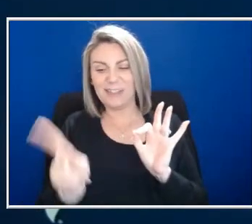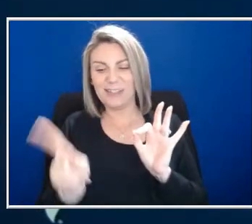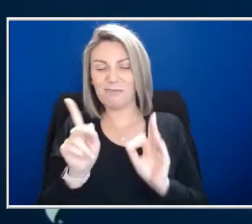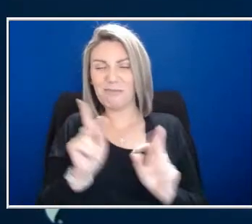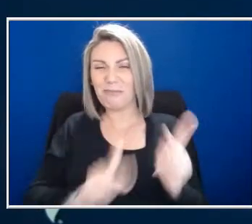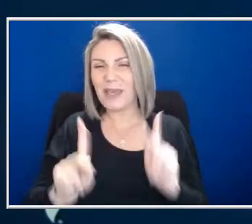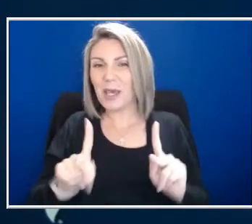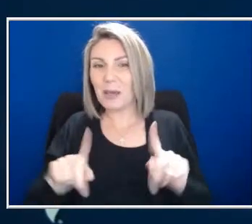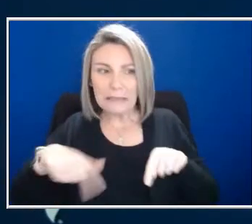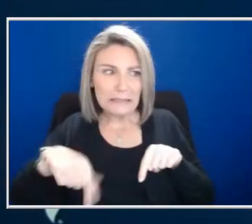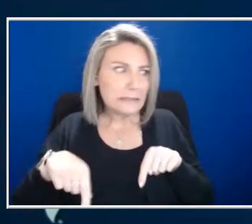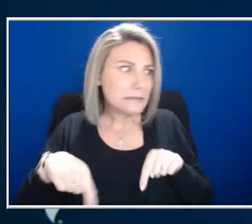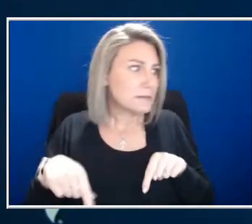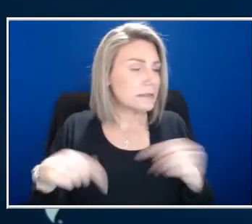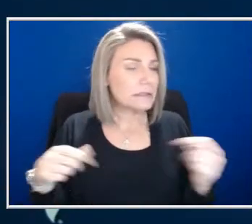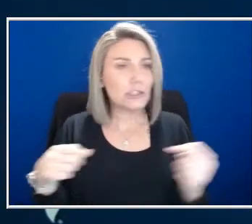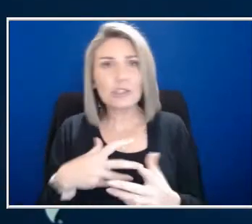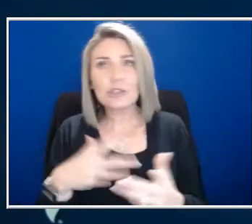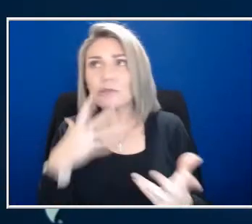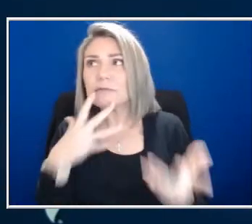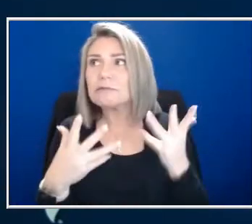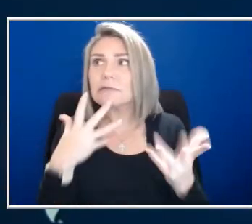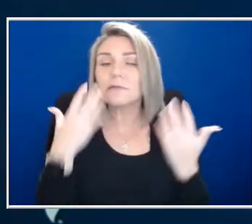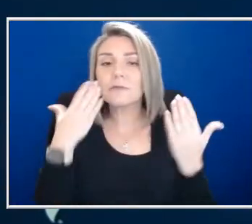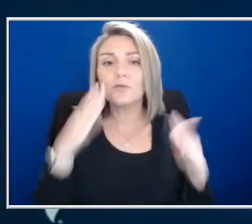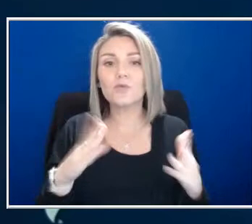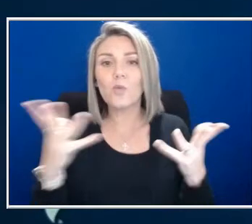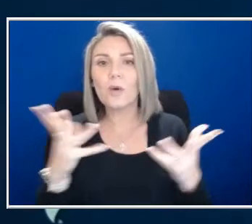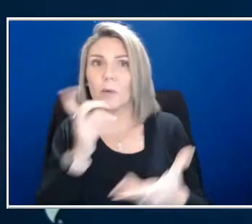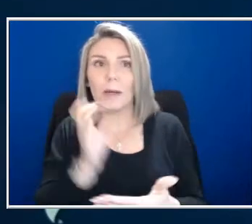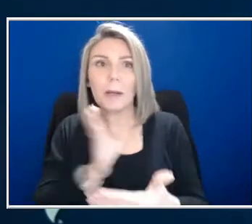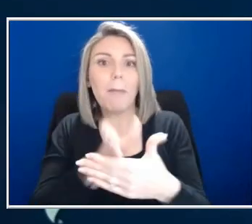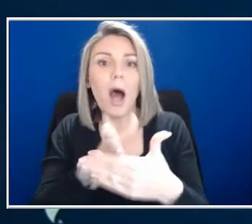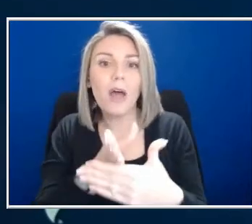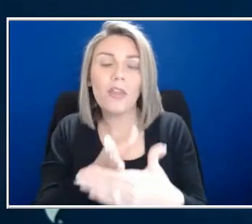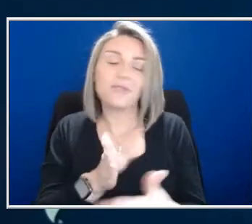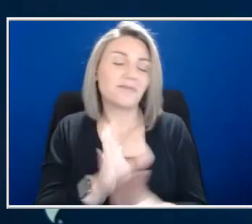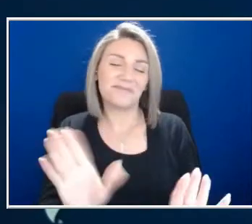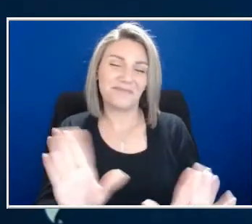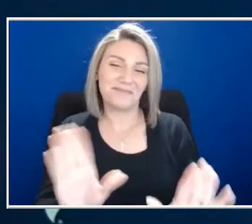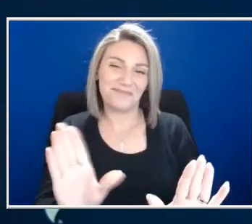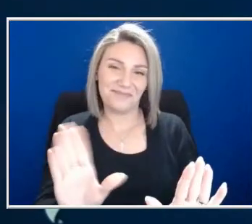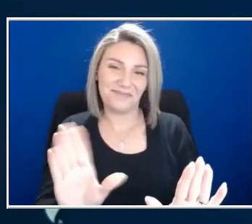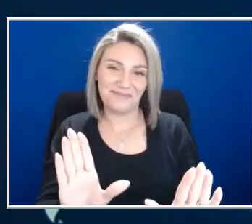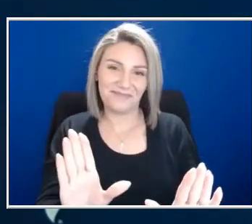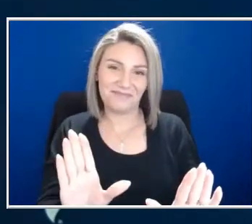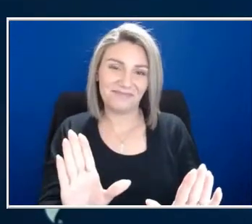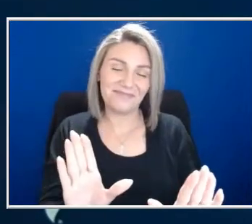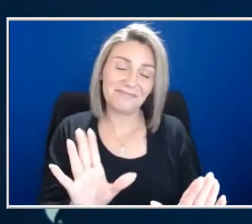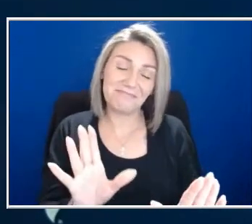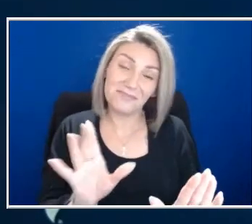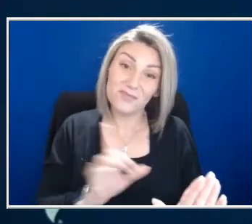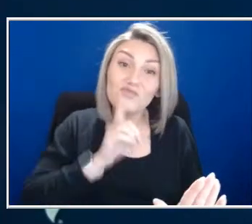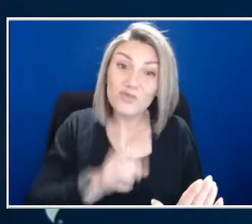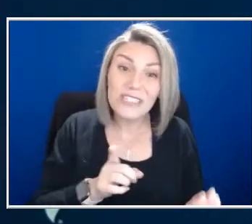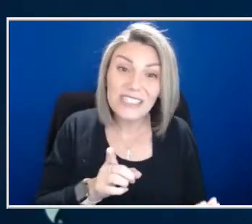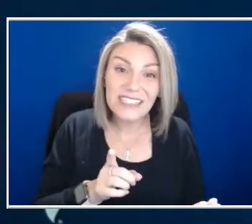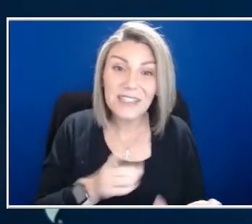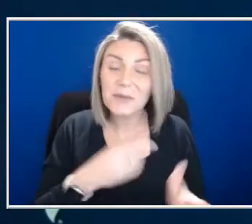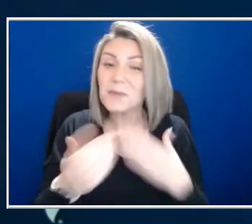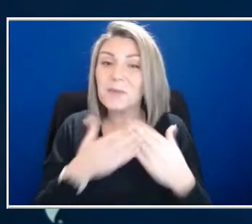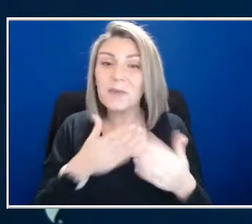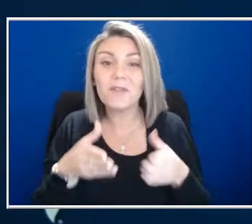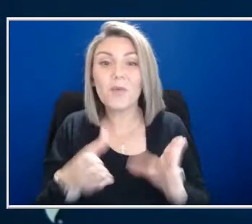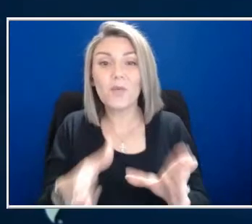they're nervous about doing that. They don't want to bother. But, you know, in whatever way you feel